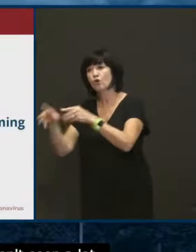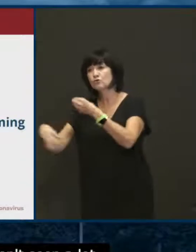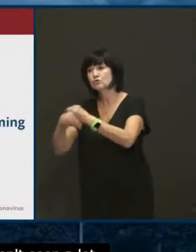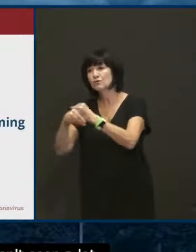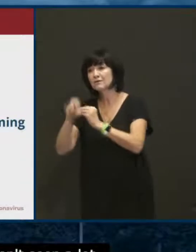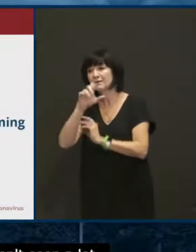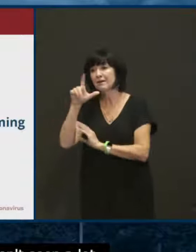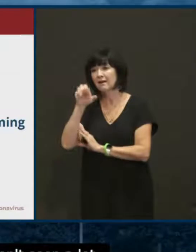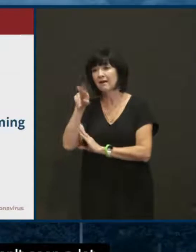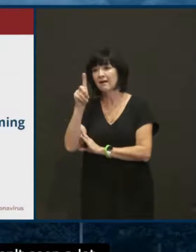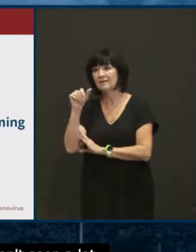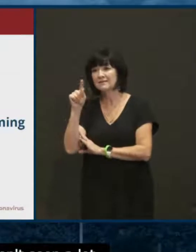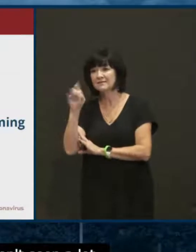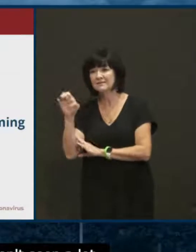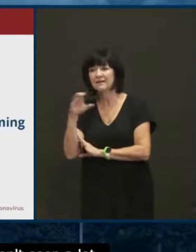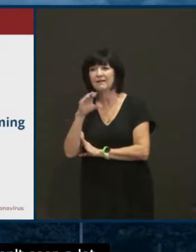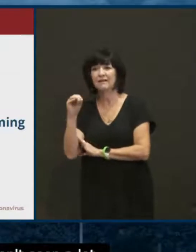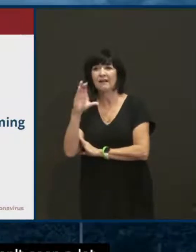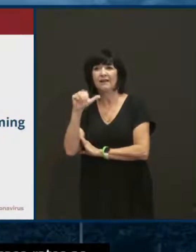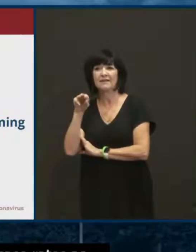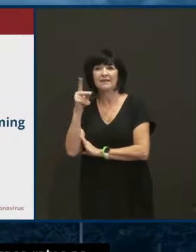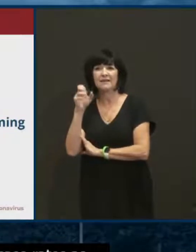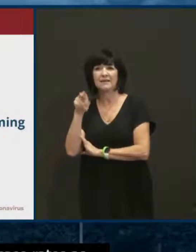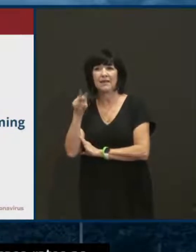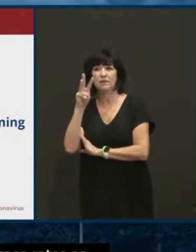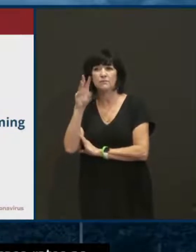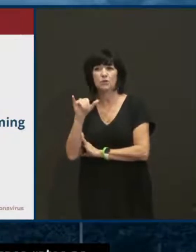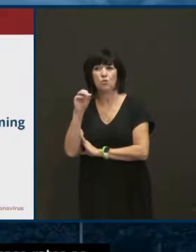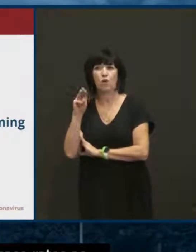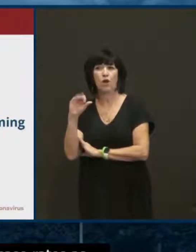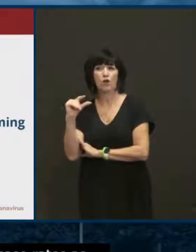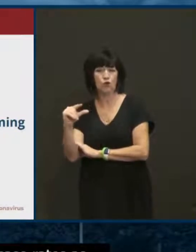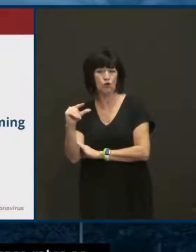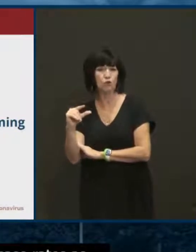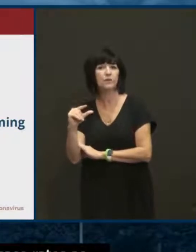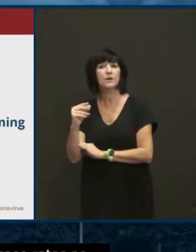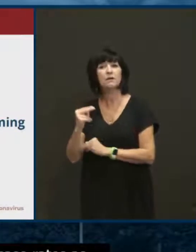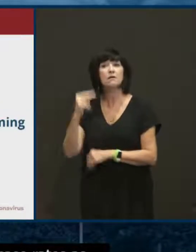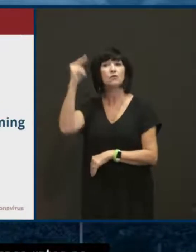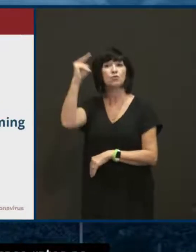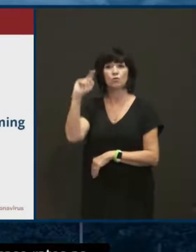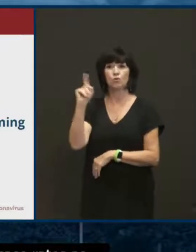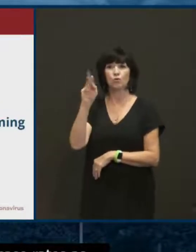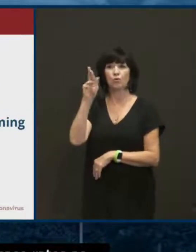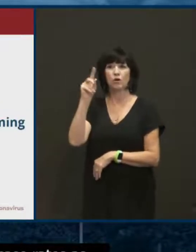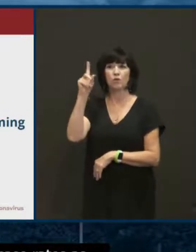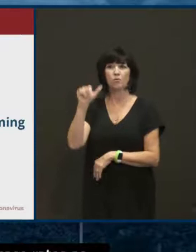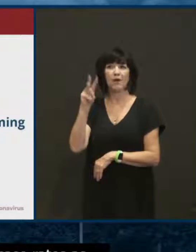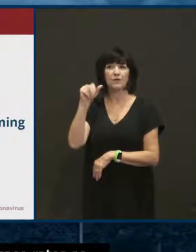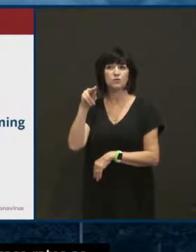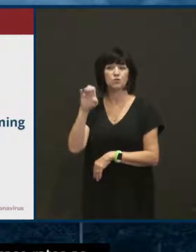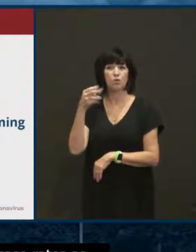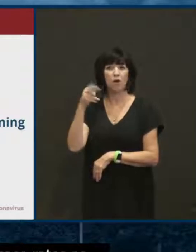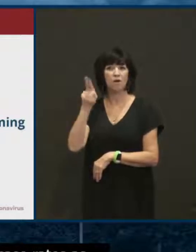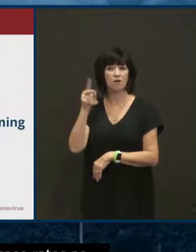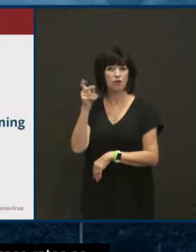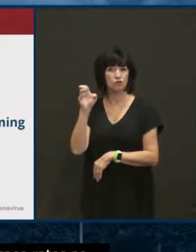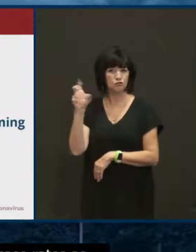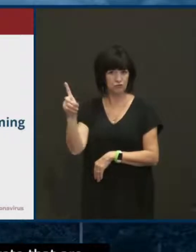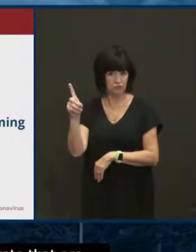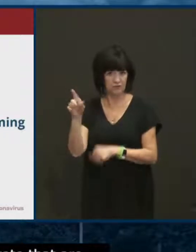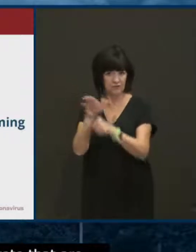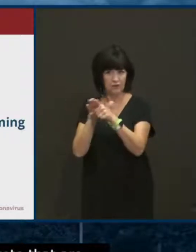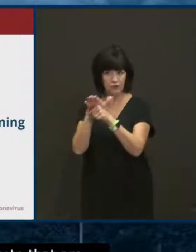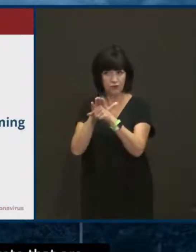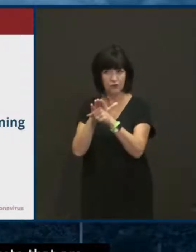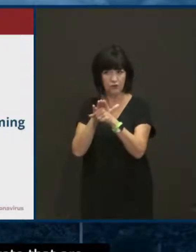Wyoming, and Brandywine 100. So as you can see, there's really spots all over the state that we're keeping an eye on. It's